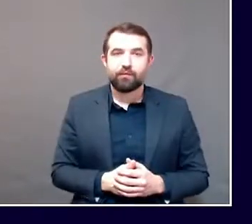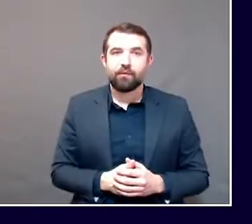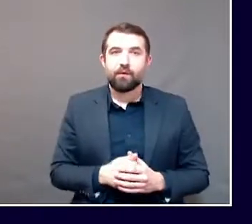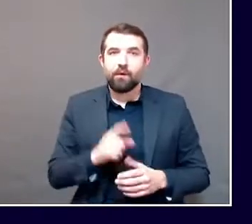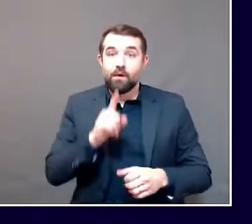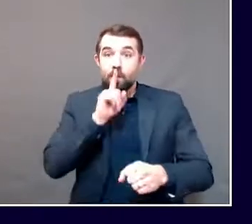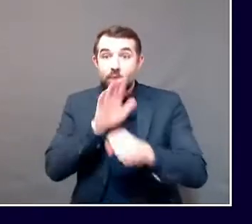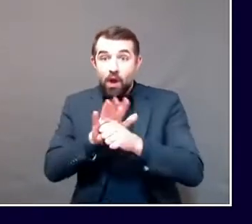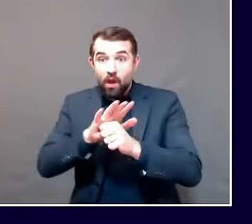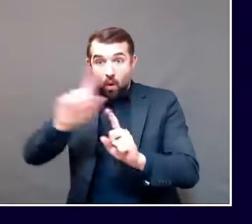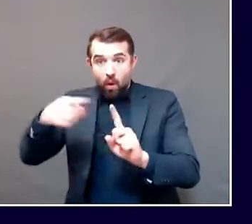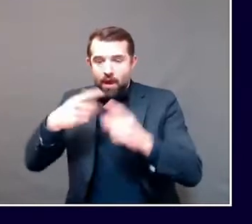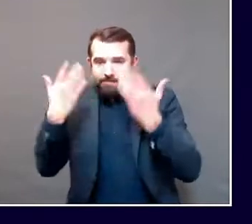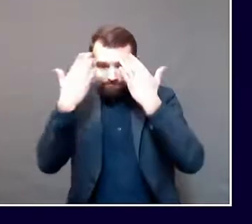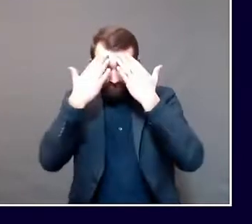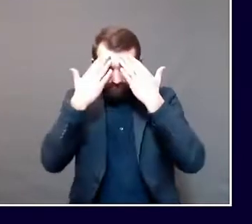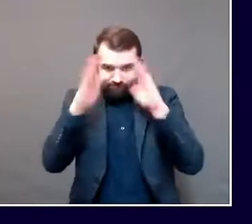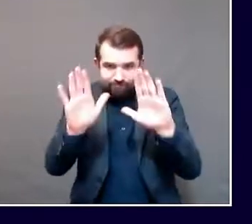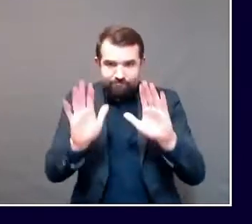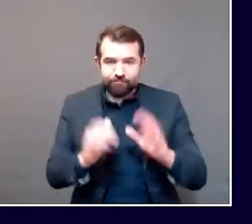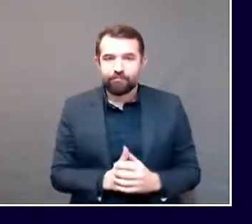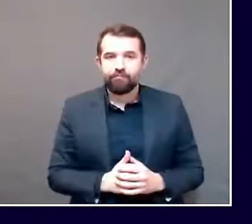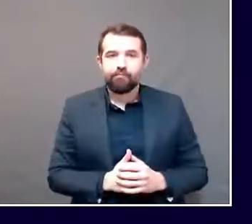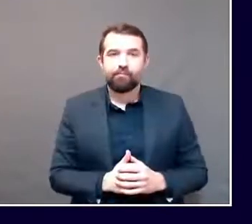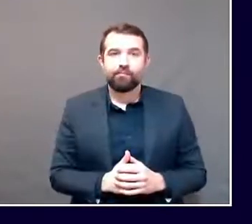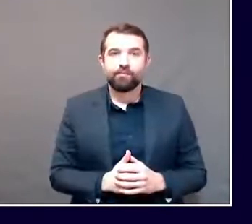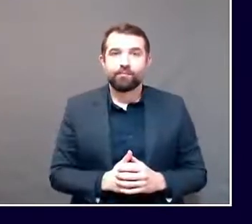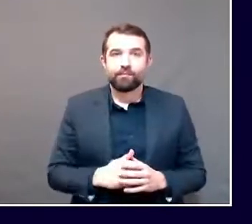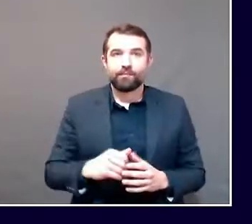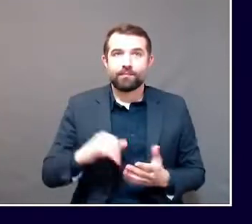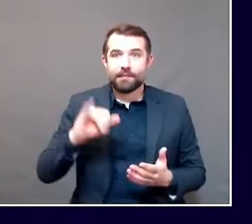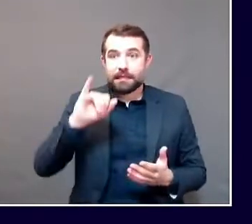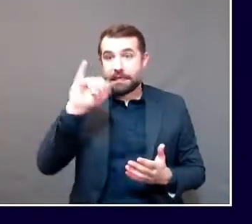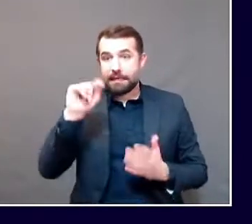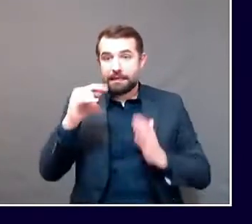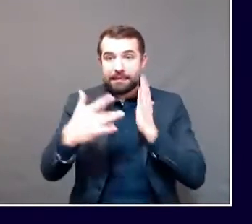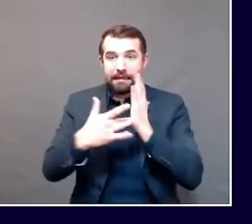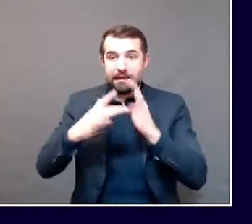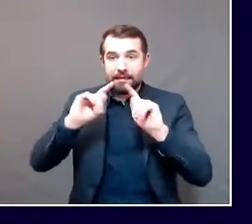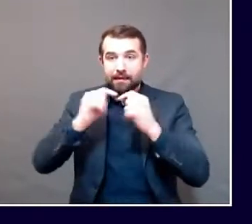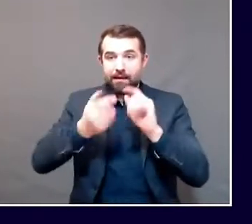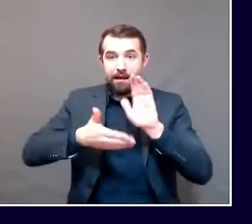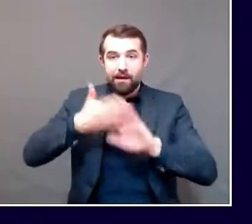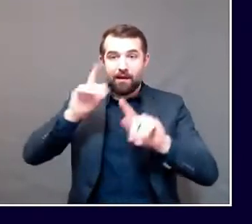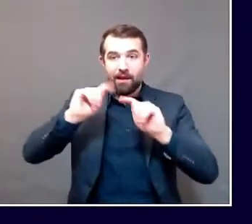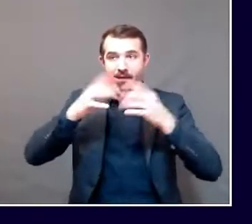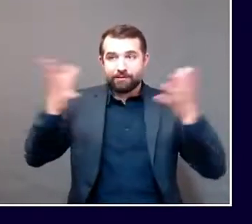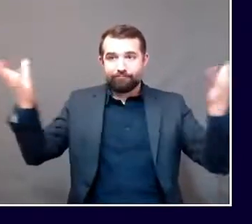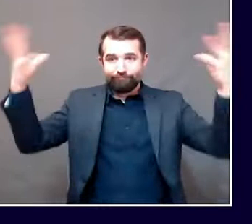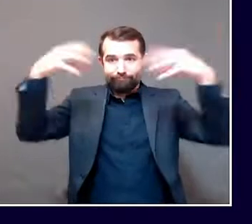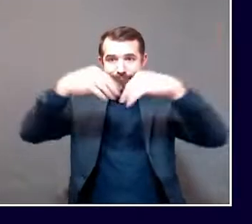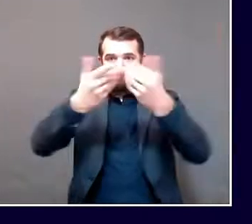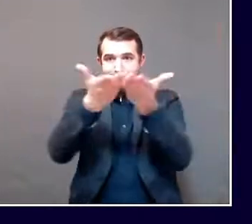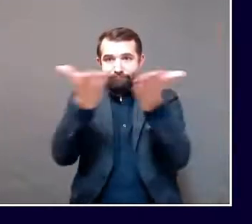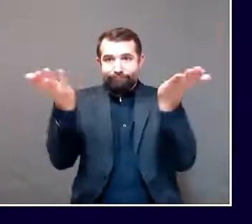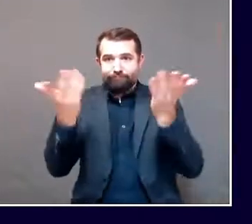it's one of our operations and our IT team's top priorities. So this is a system that sort of resembles